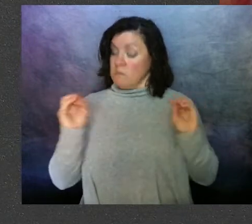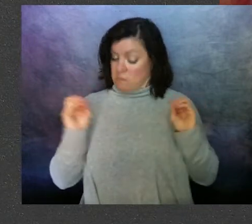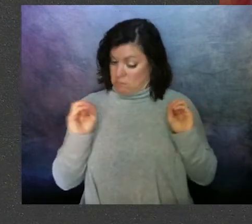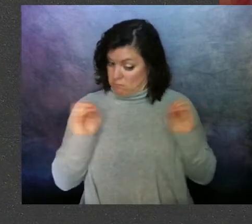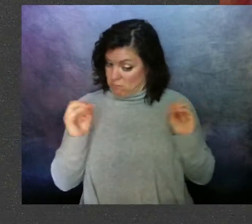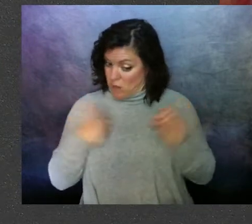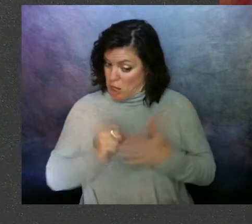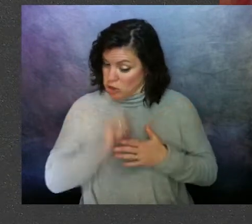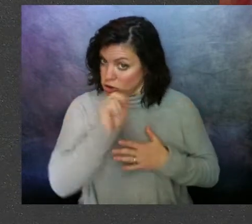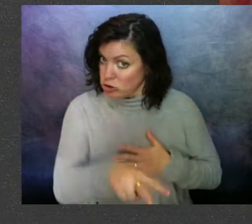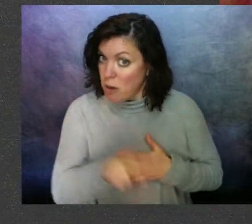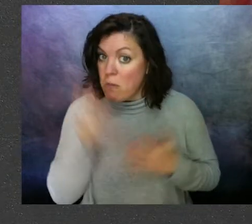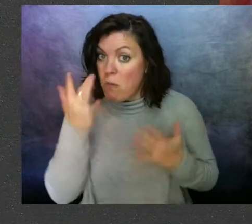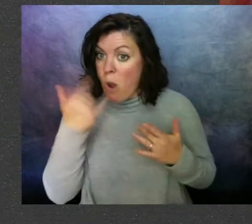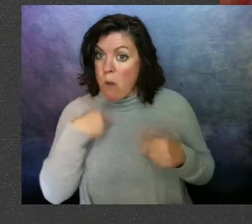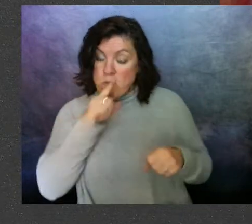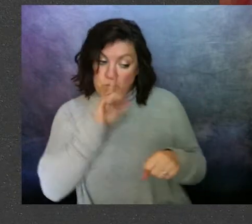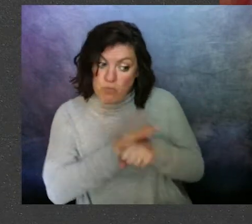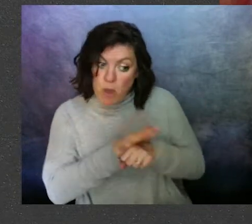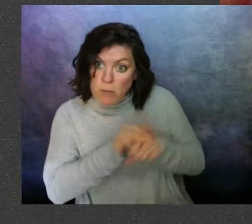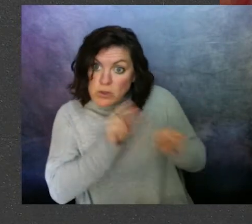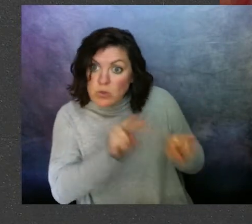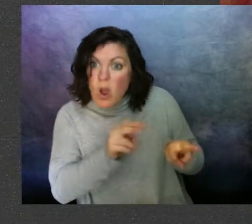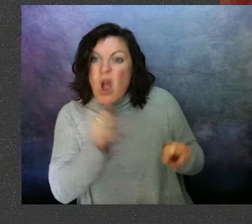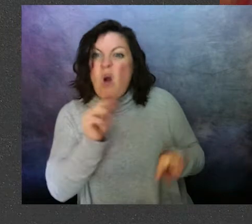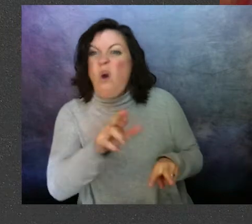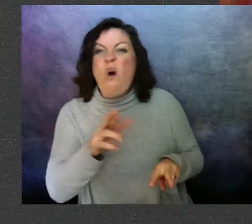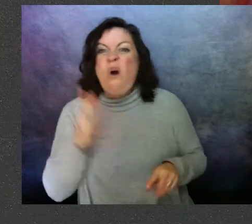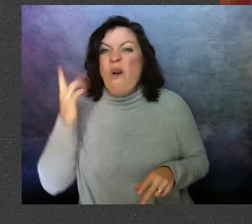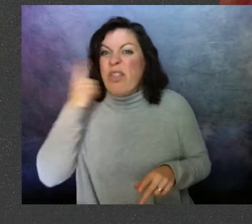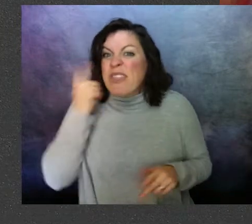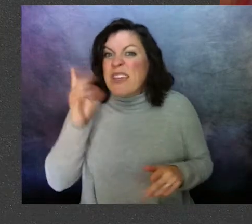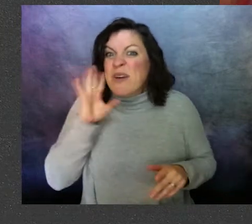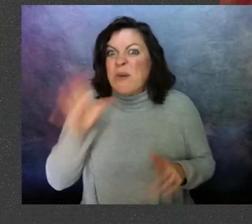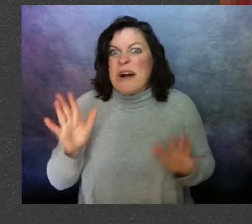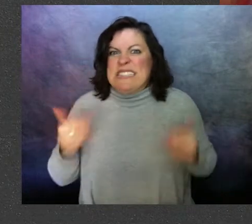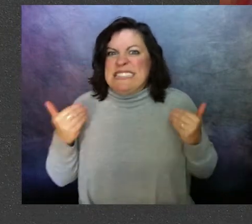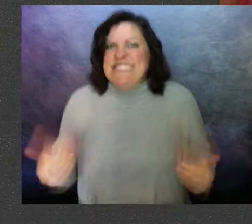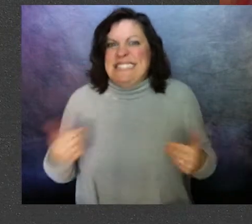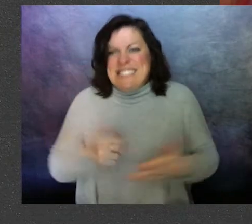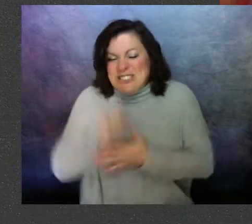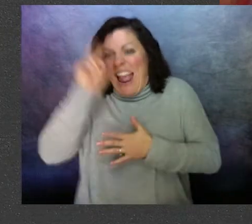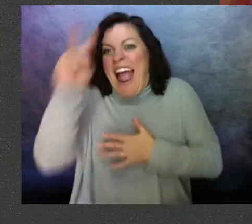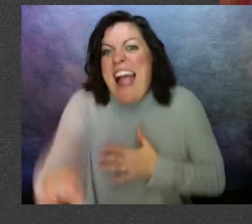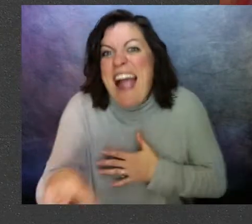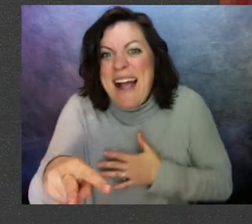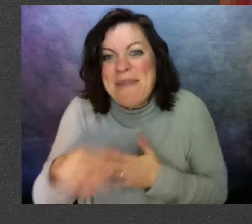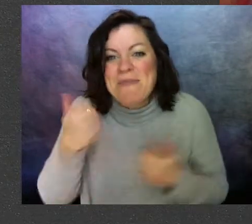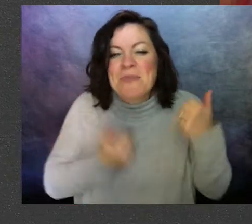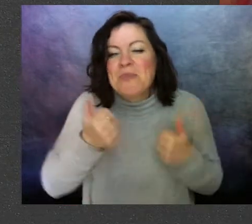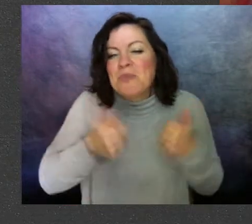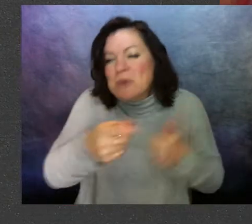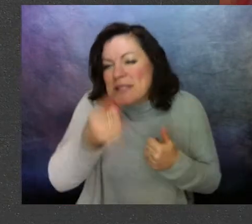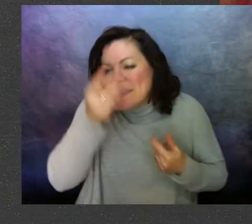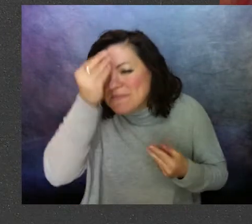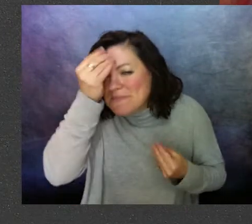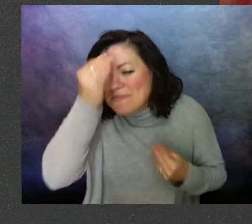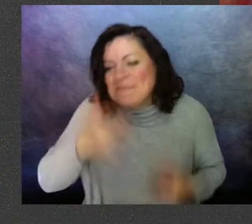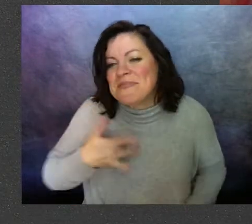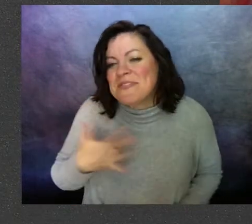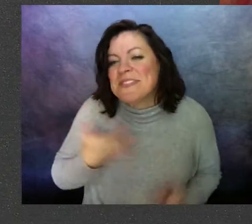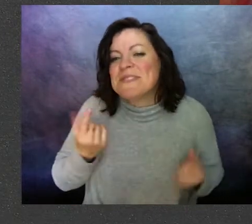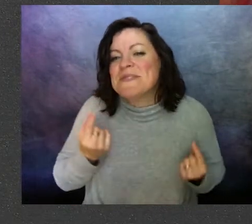in the leaves? Or do you think that they might not be able to stand it anymore and jump in the leaves?